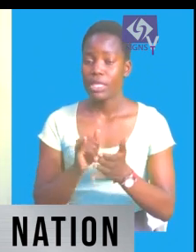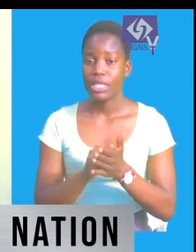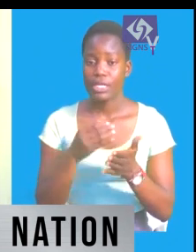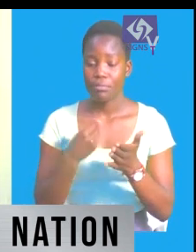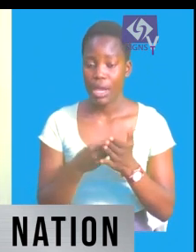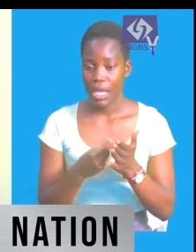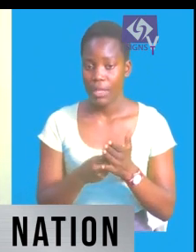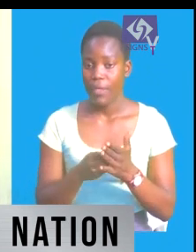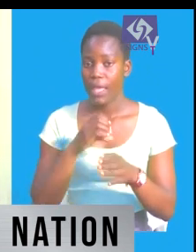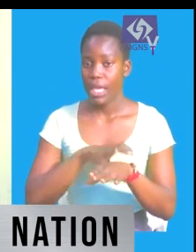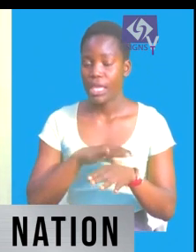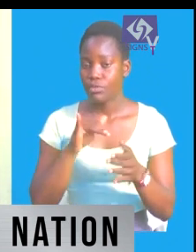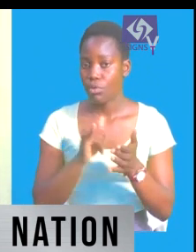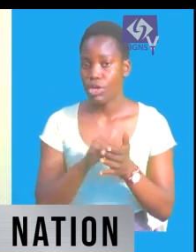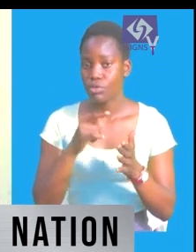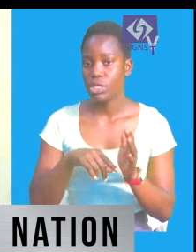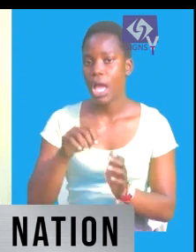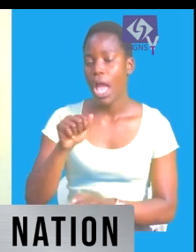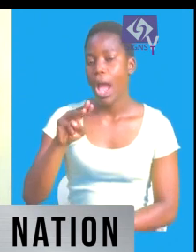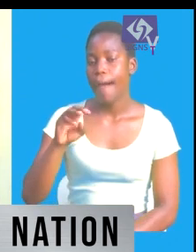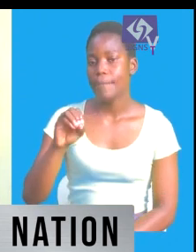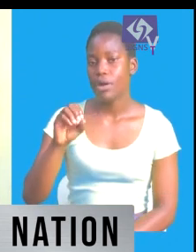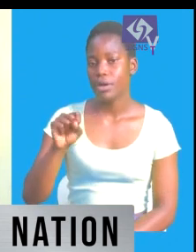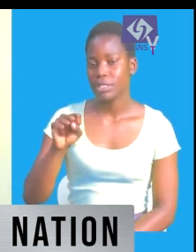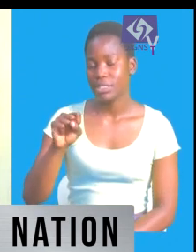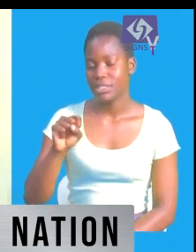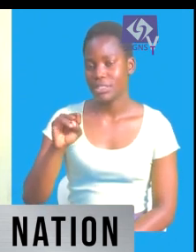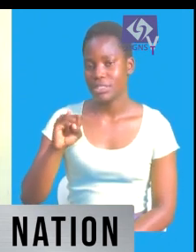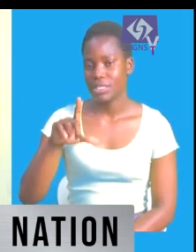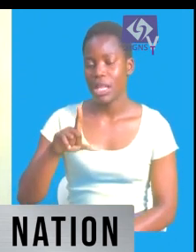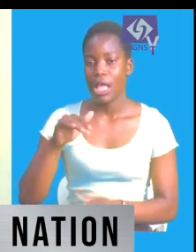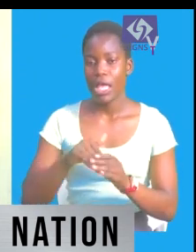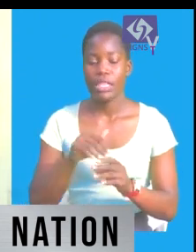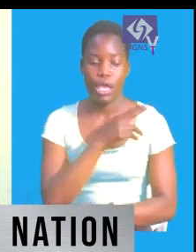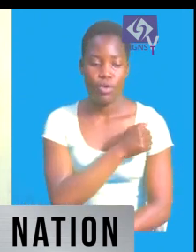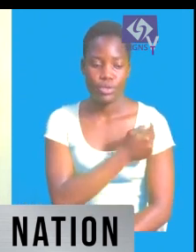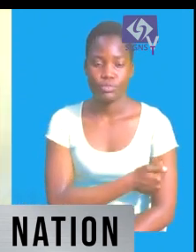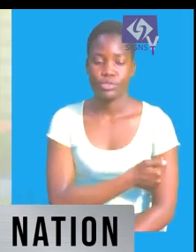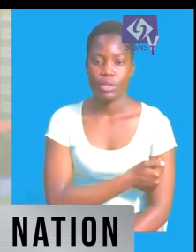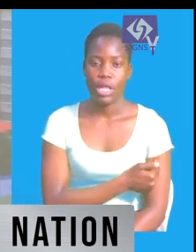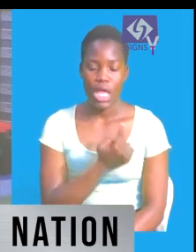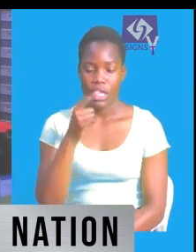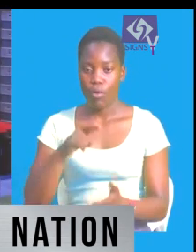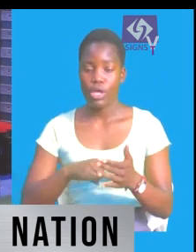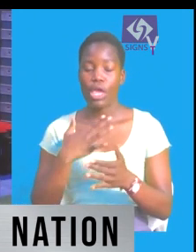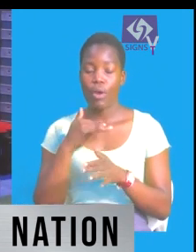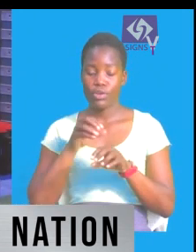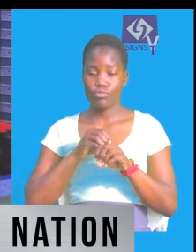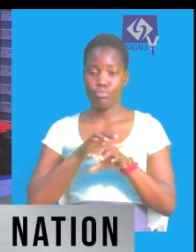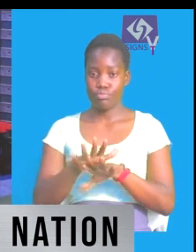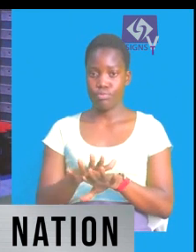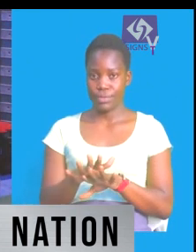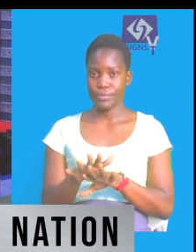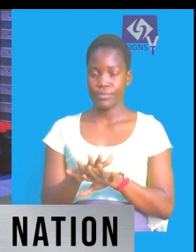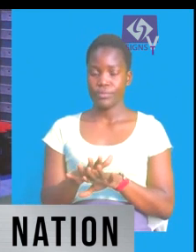ningepata hapo Amoxil hospital. They're saying that they want to have it reach everybody. Then the bottom-up